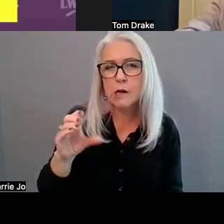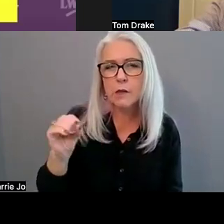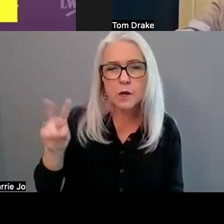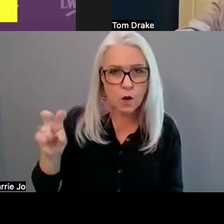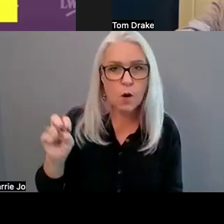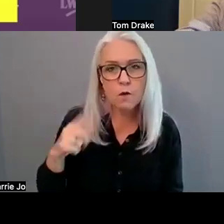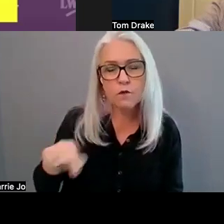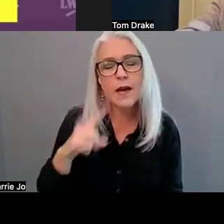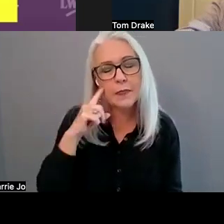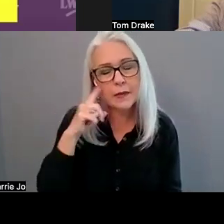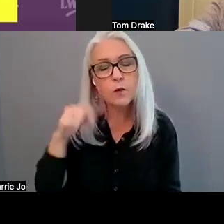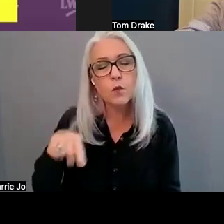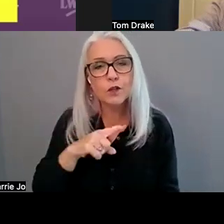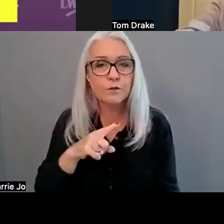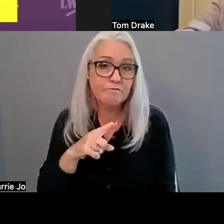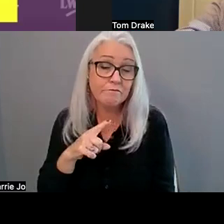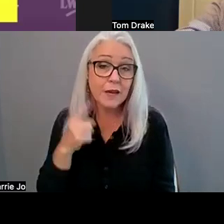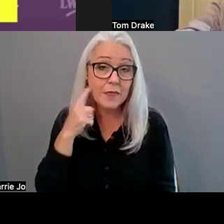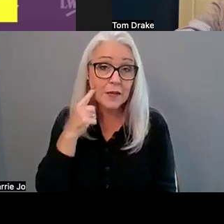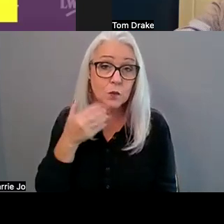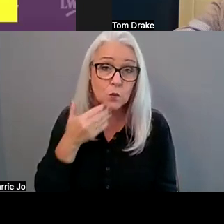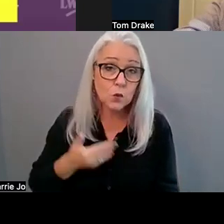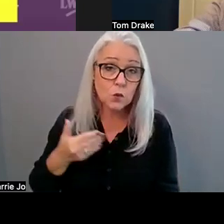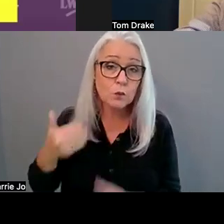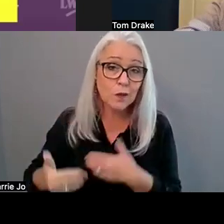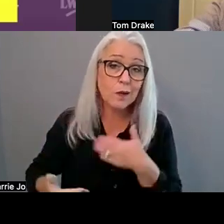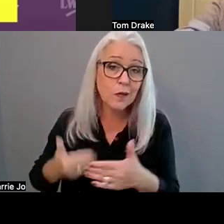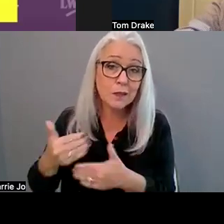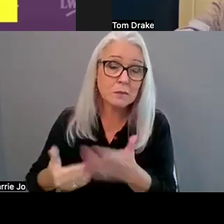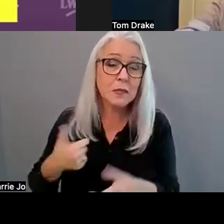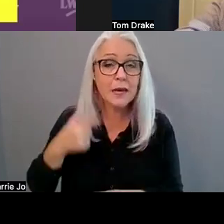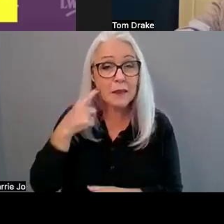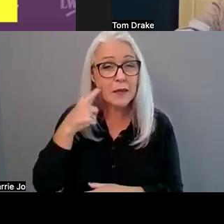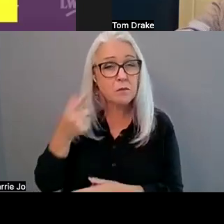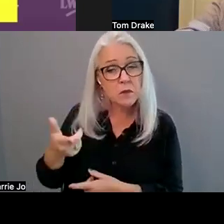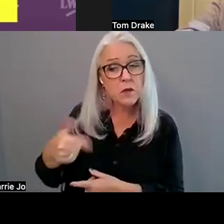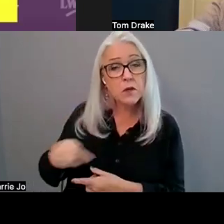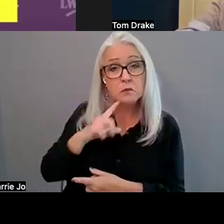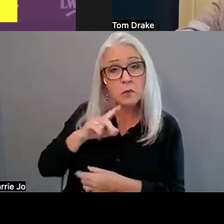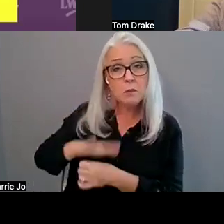with their progress, and I think that they are committed to moving this along quickly.